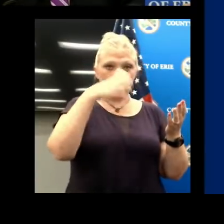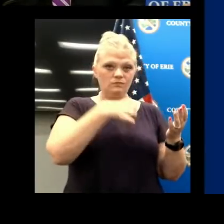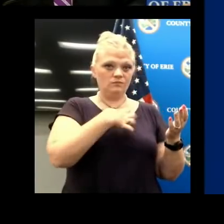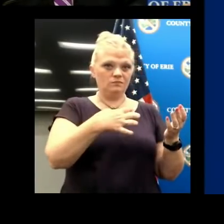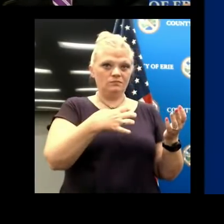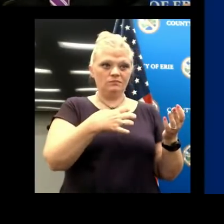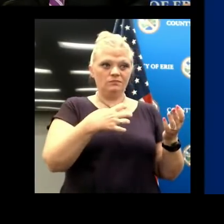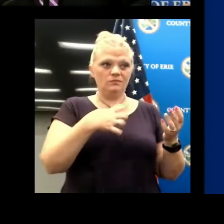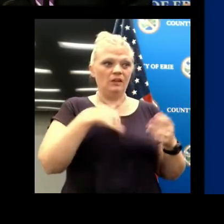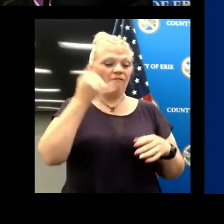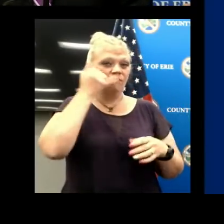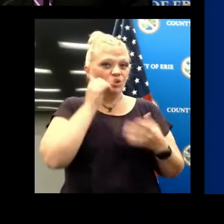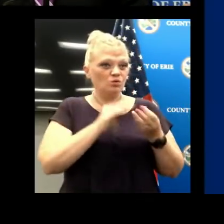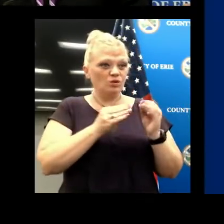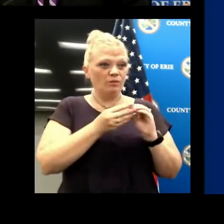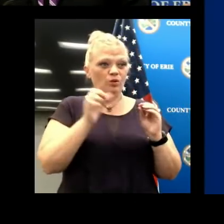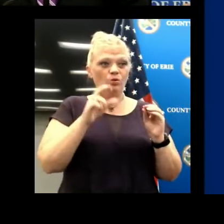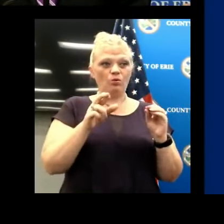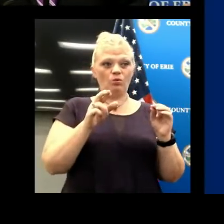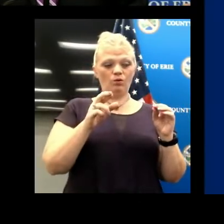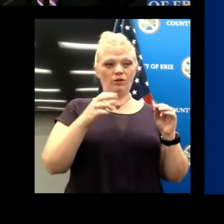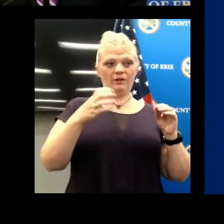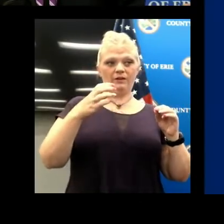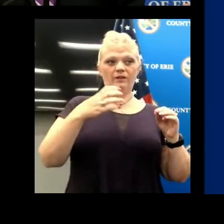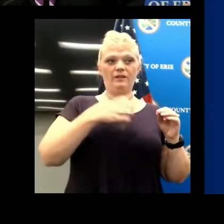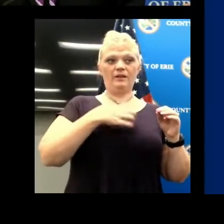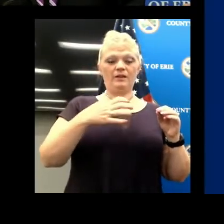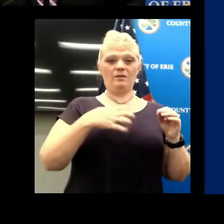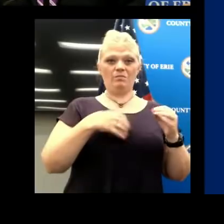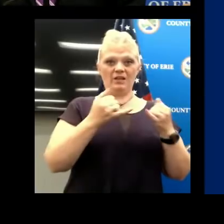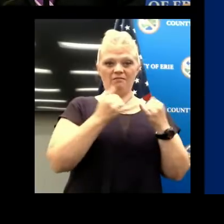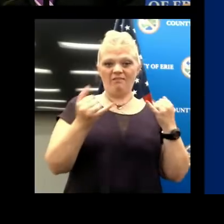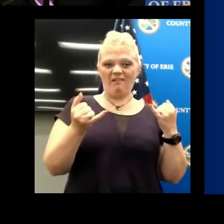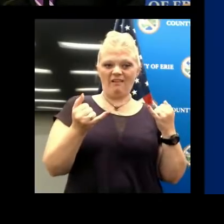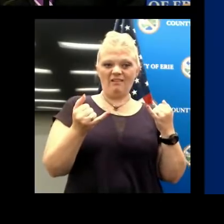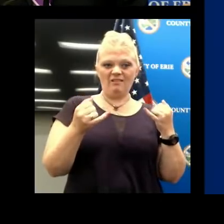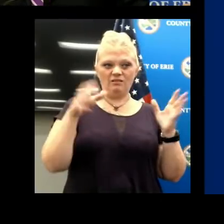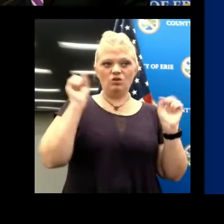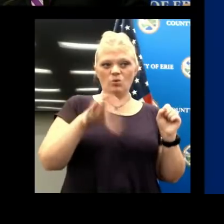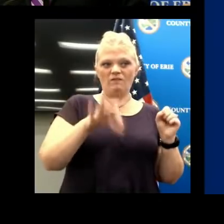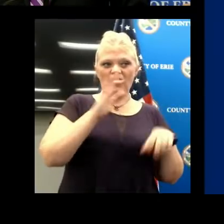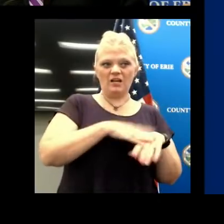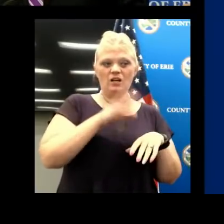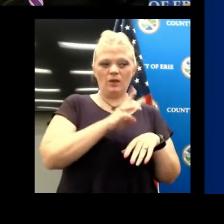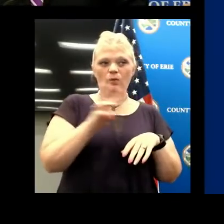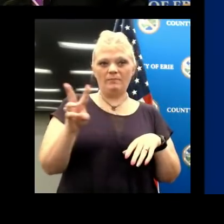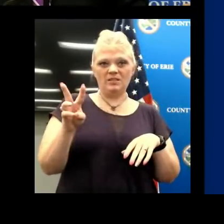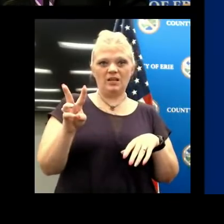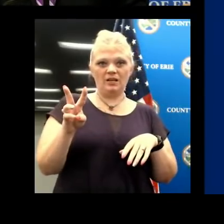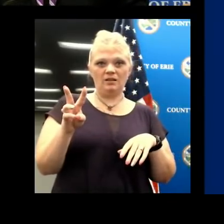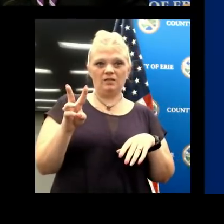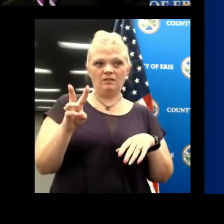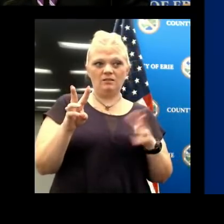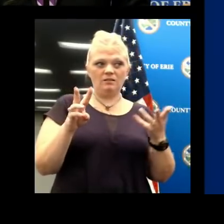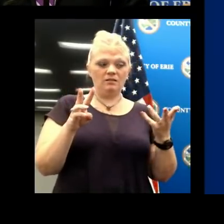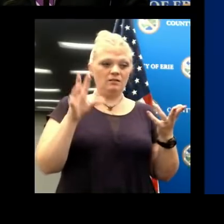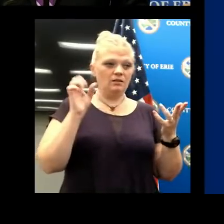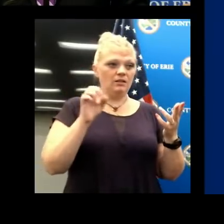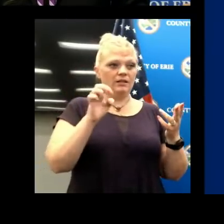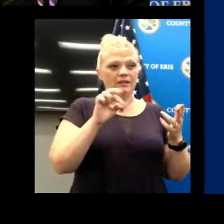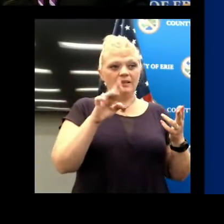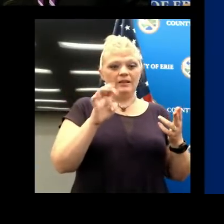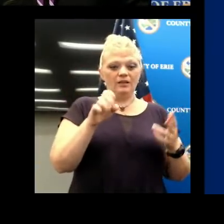either on the phone number or on a complaint line that you can find on our health department website, which you can find, of course, at